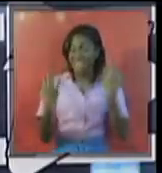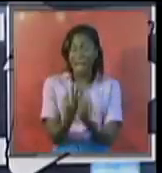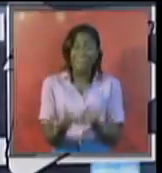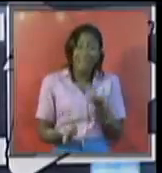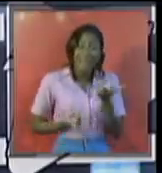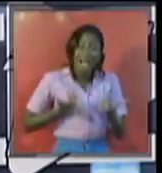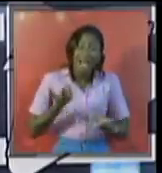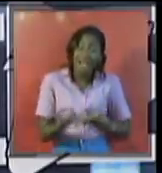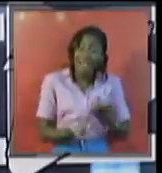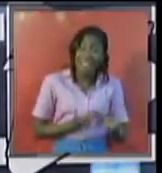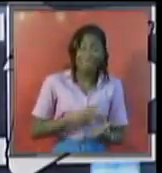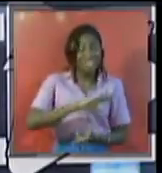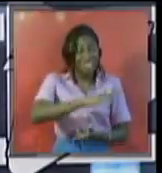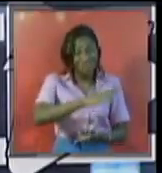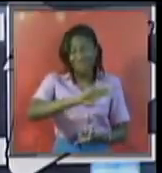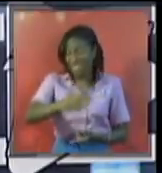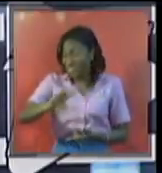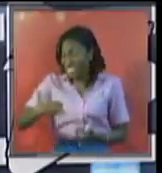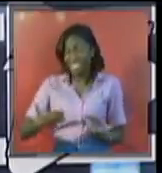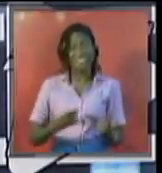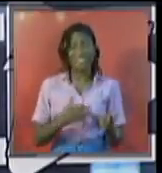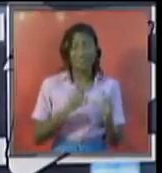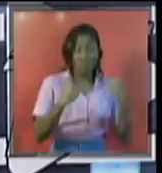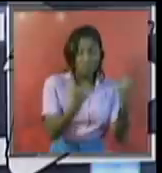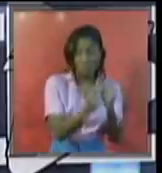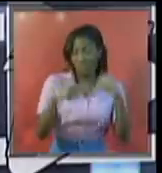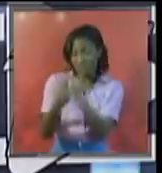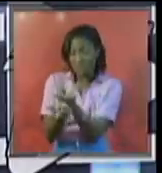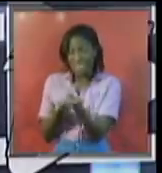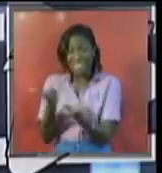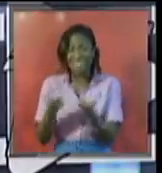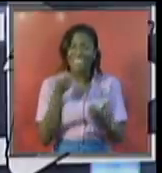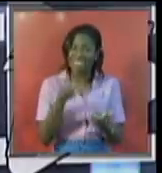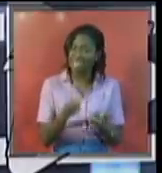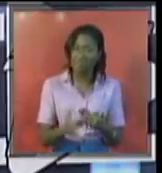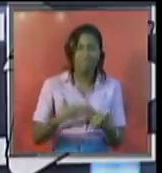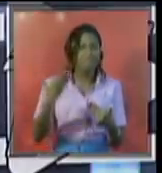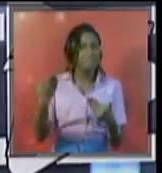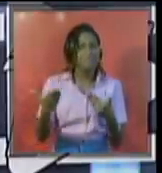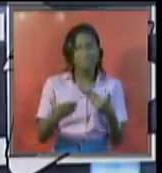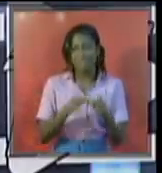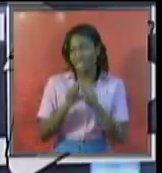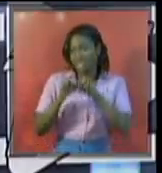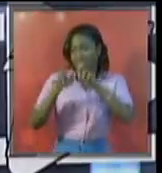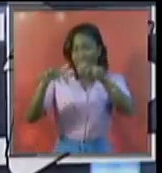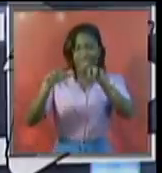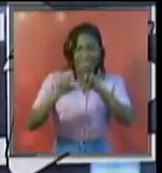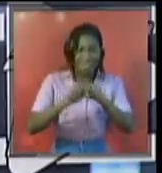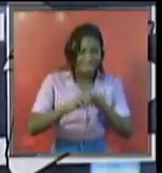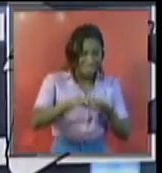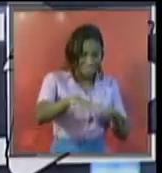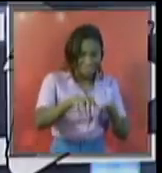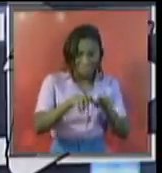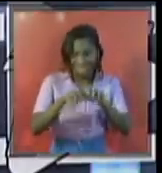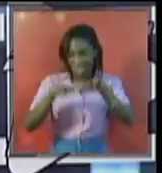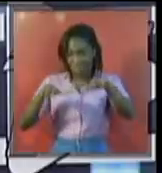those congregations of persons expose another web to transmission. And that's what we